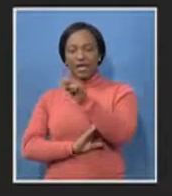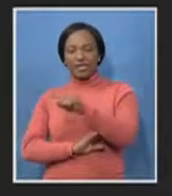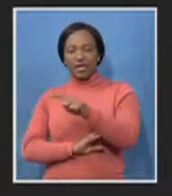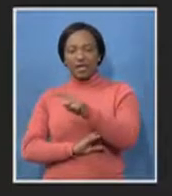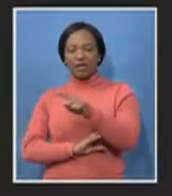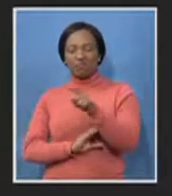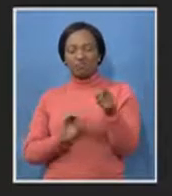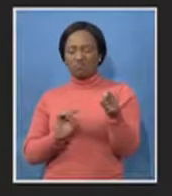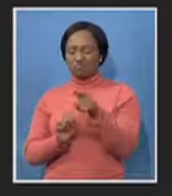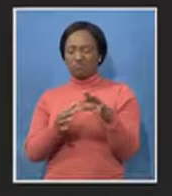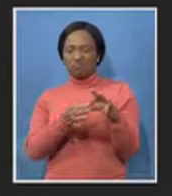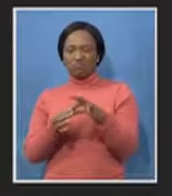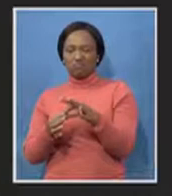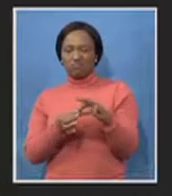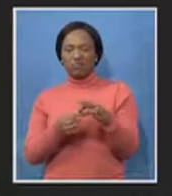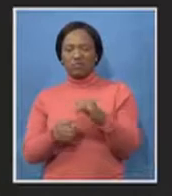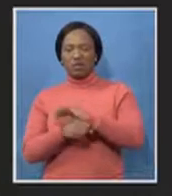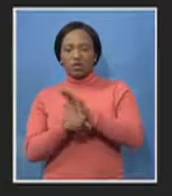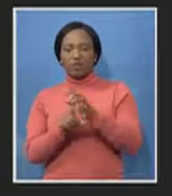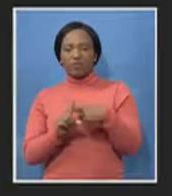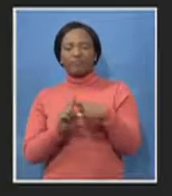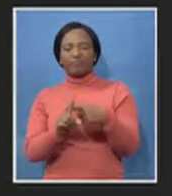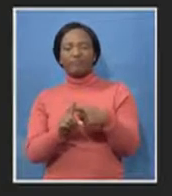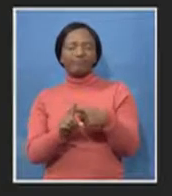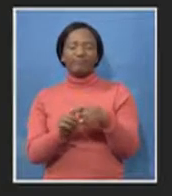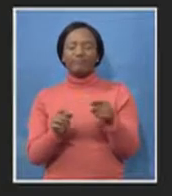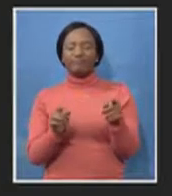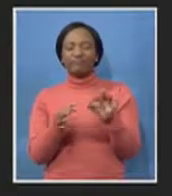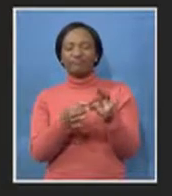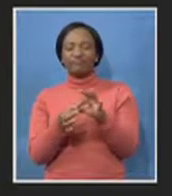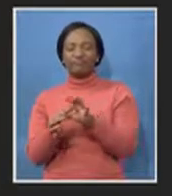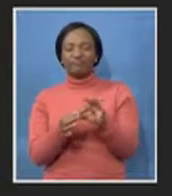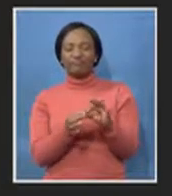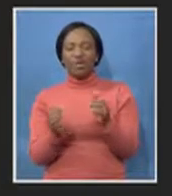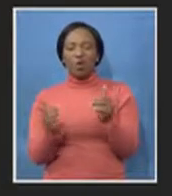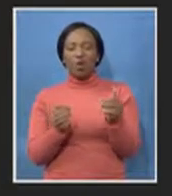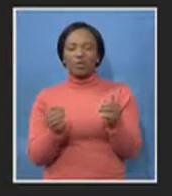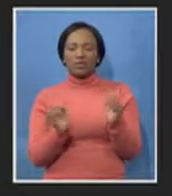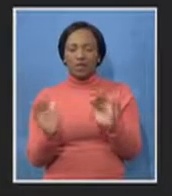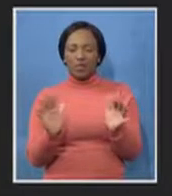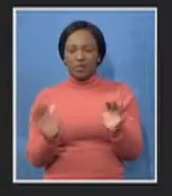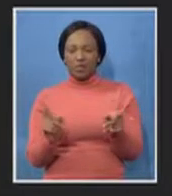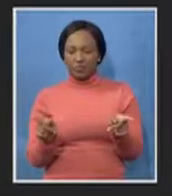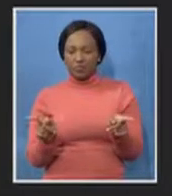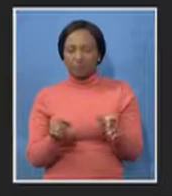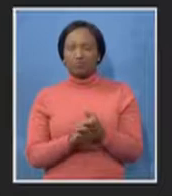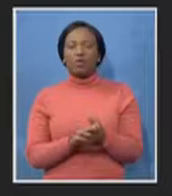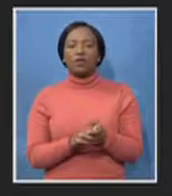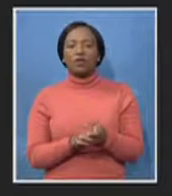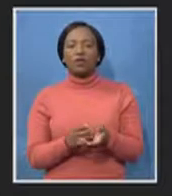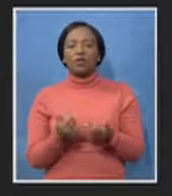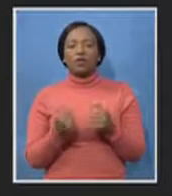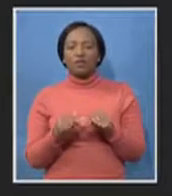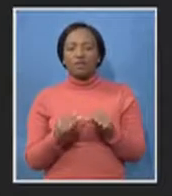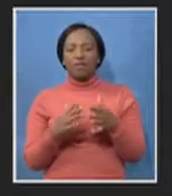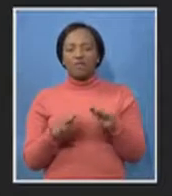of the coordination relationship. And I've also heard that Tanzania's Ministry